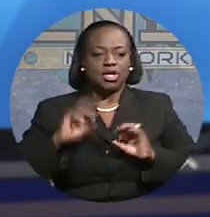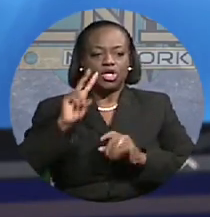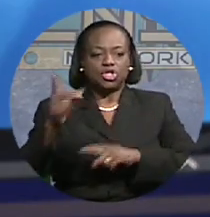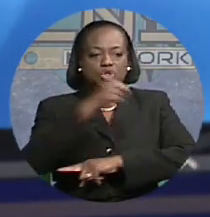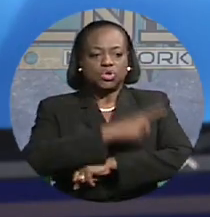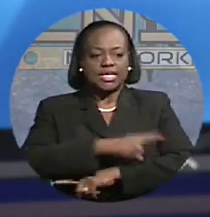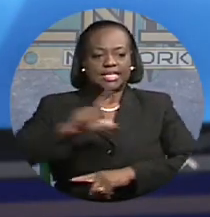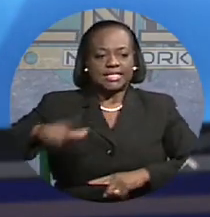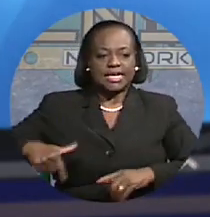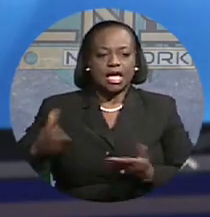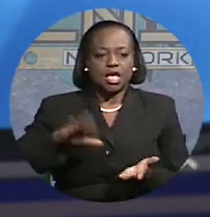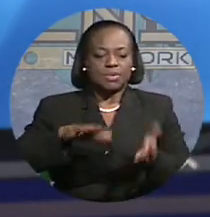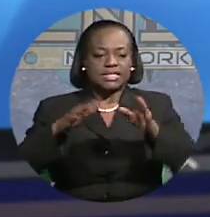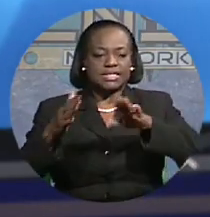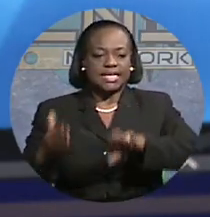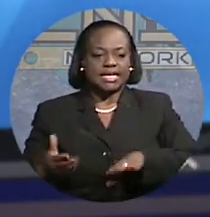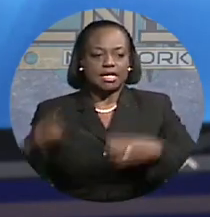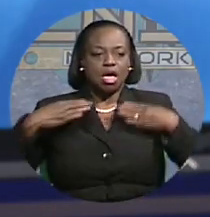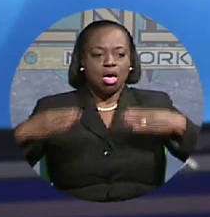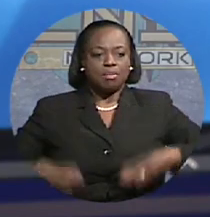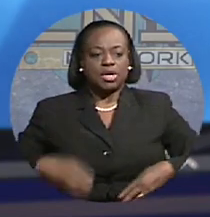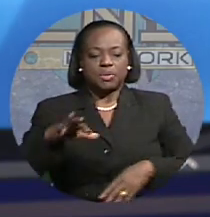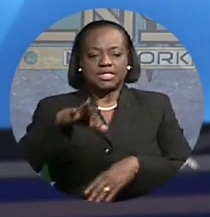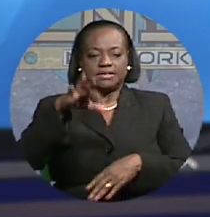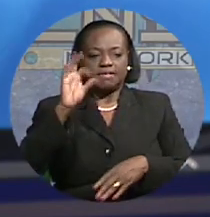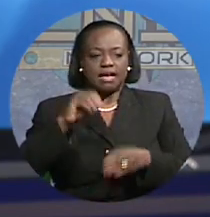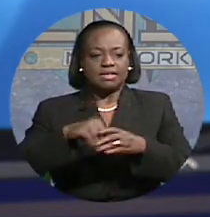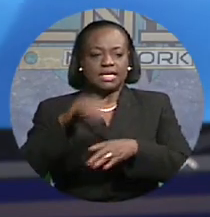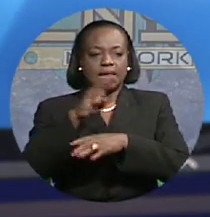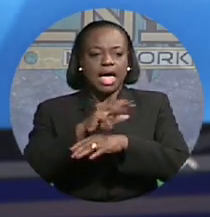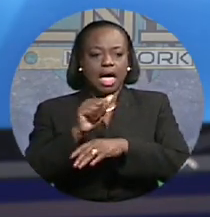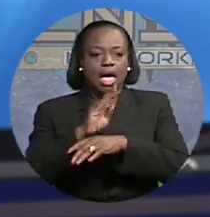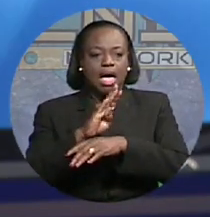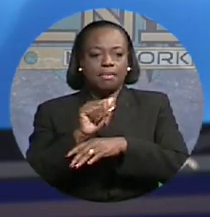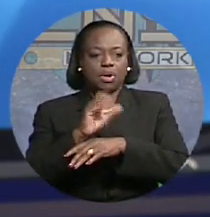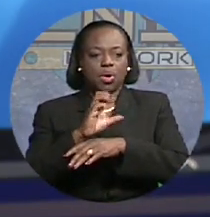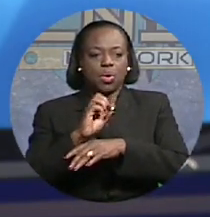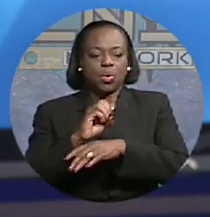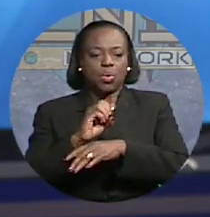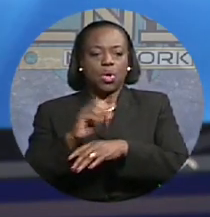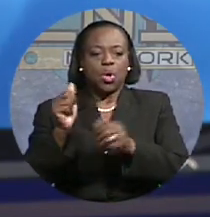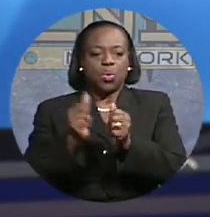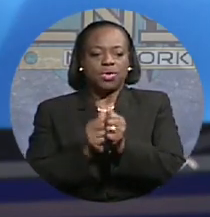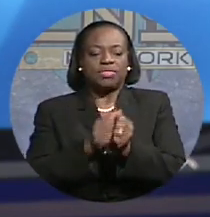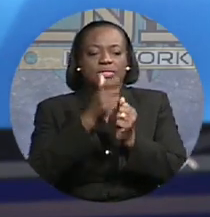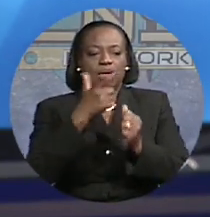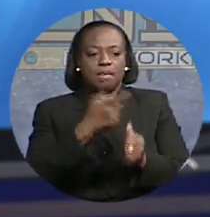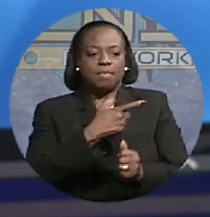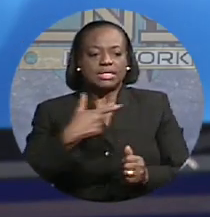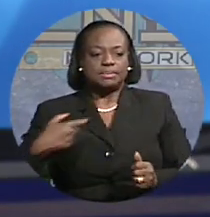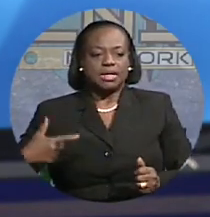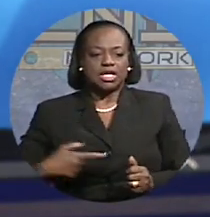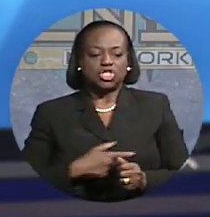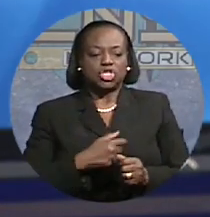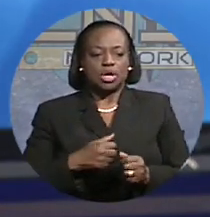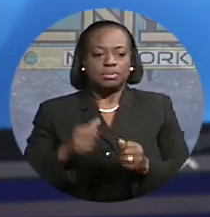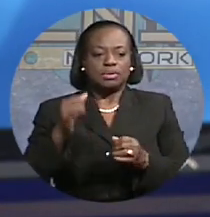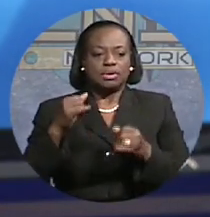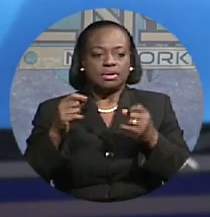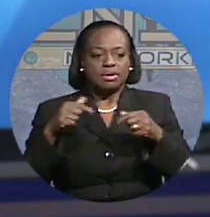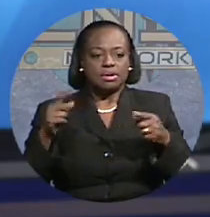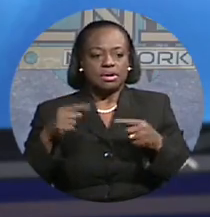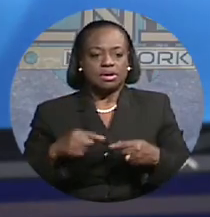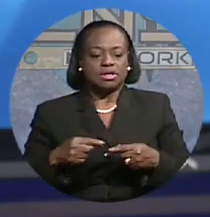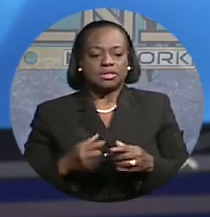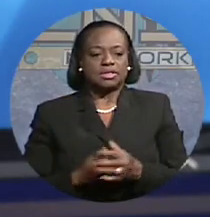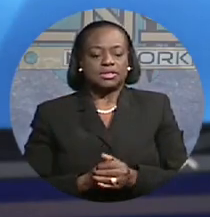body was discovered in the area of the Don McKay Boulevard in Marsh Harbor, Abaco, with multiple gunshot injuries. Senior Justice John Isaacs